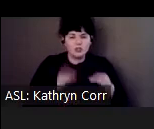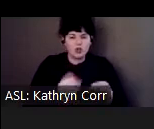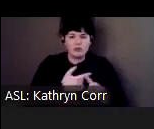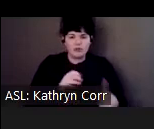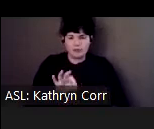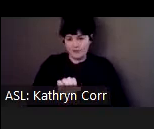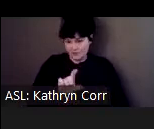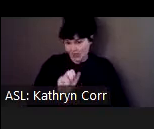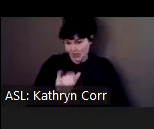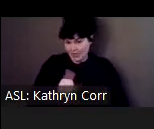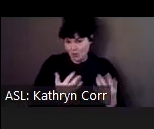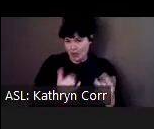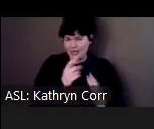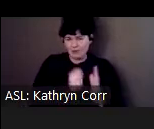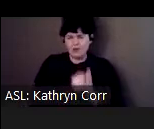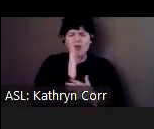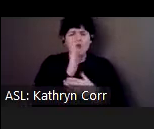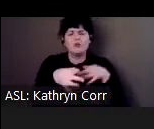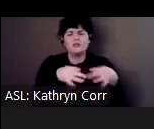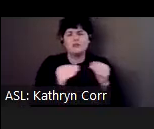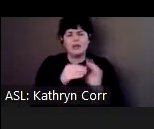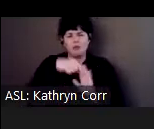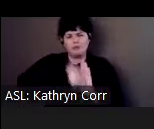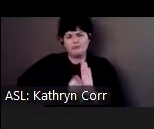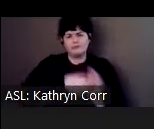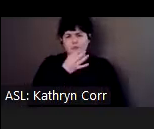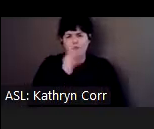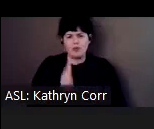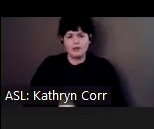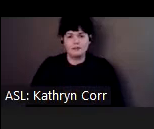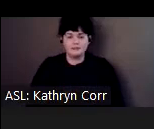detail about that. Next slide.